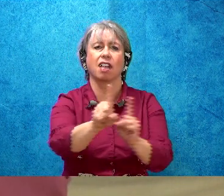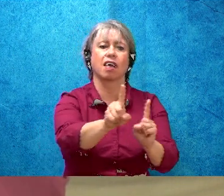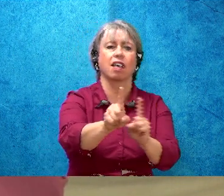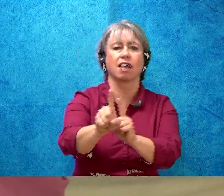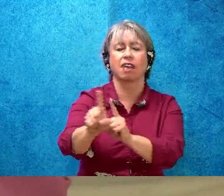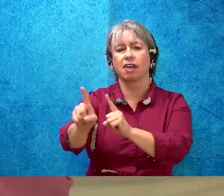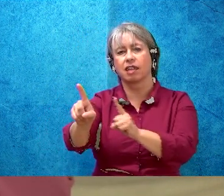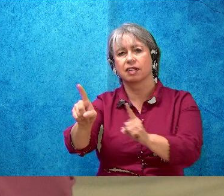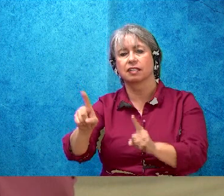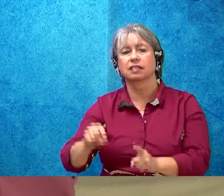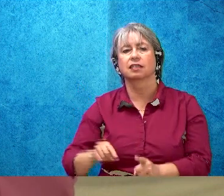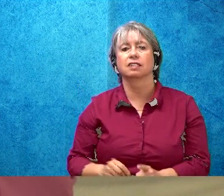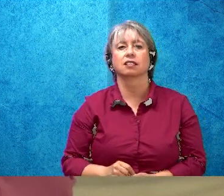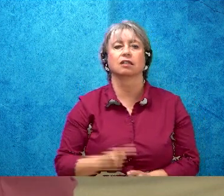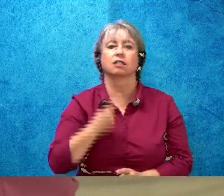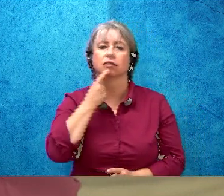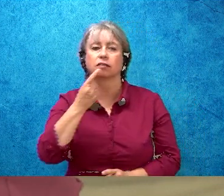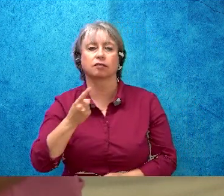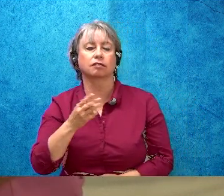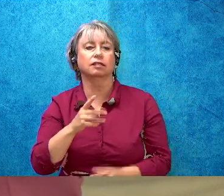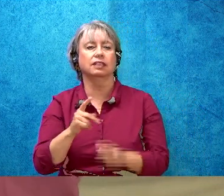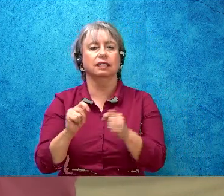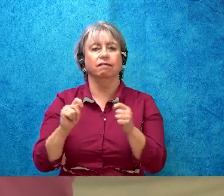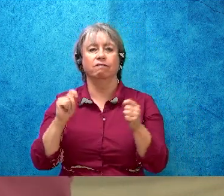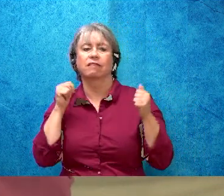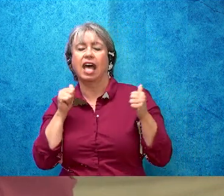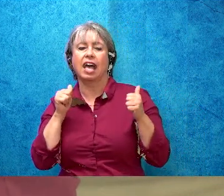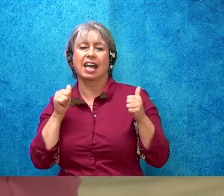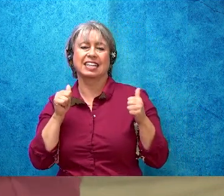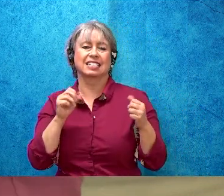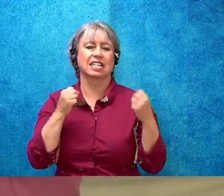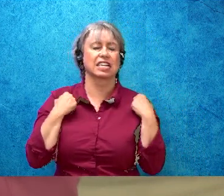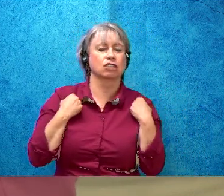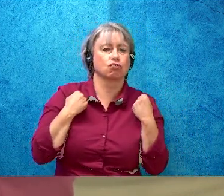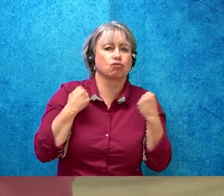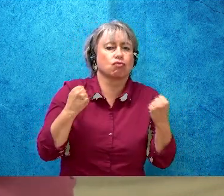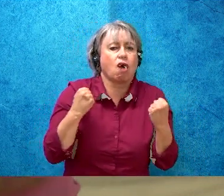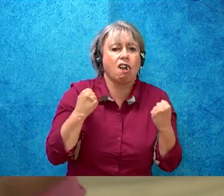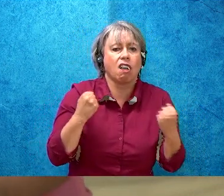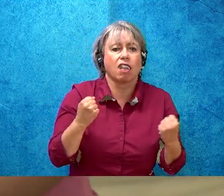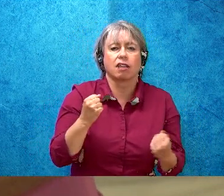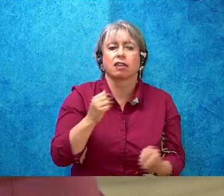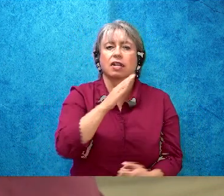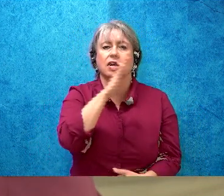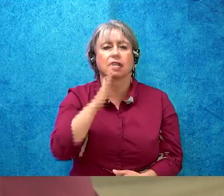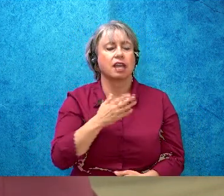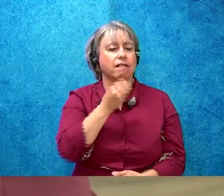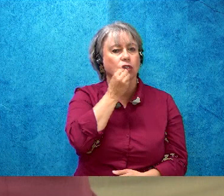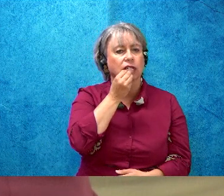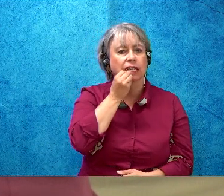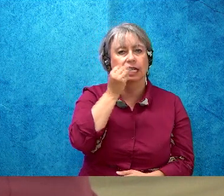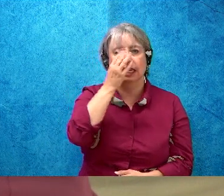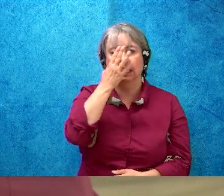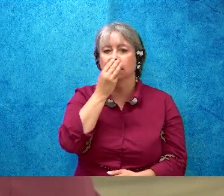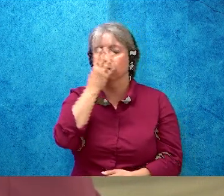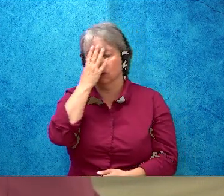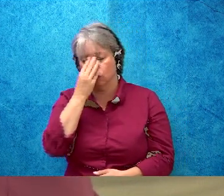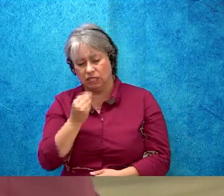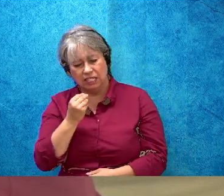his characteristics. He's fast, he's strong, he never eats or sleeps, and he